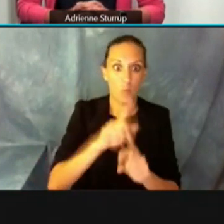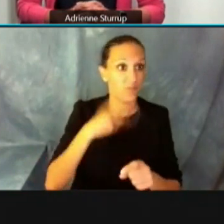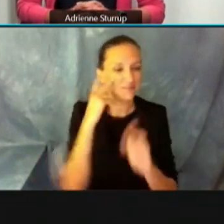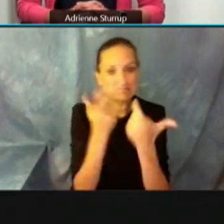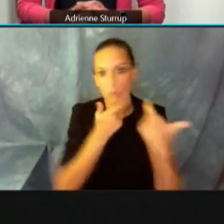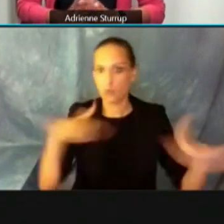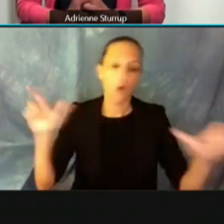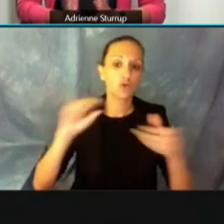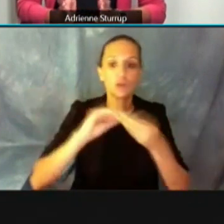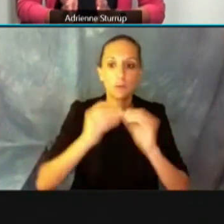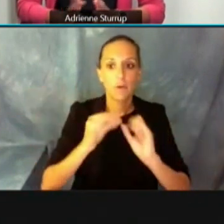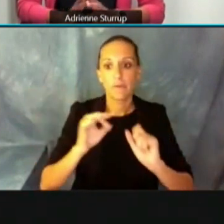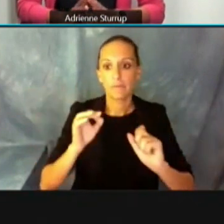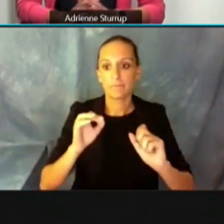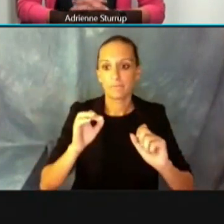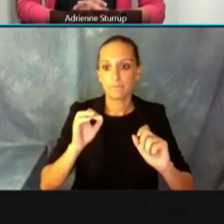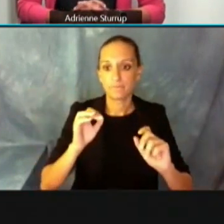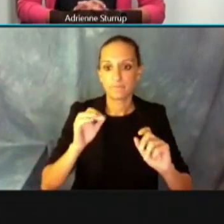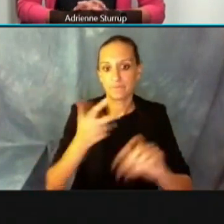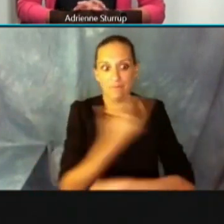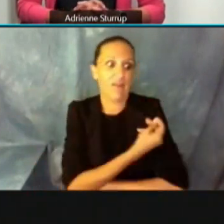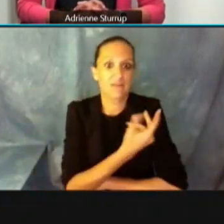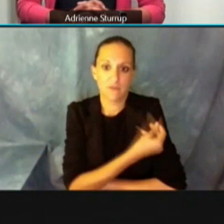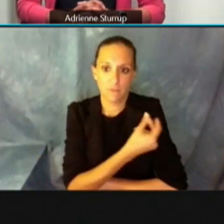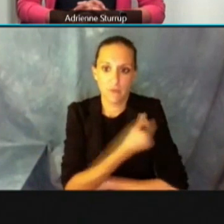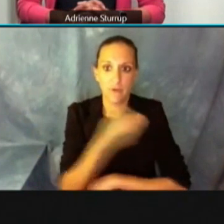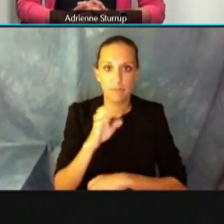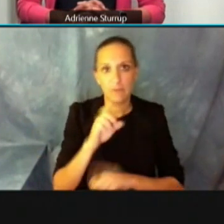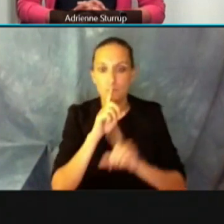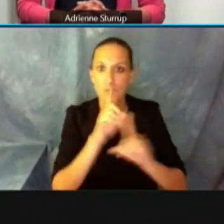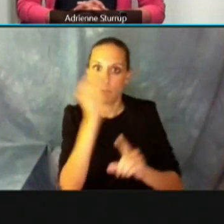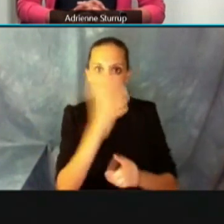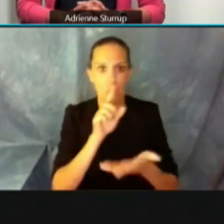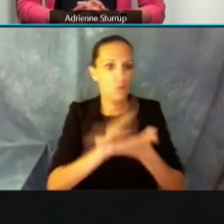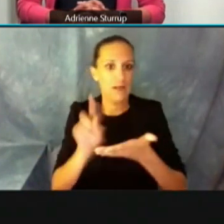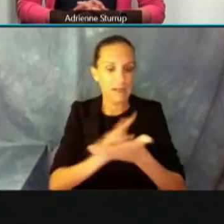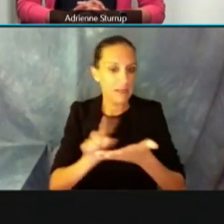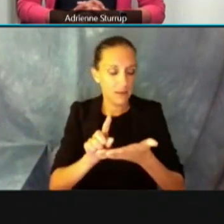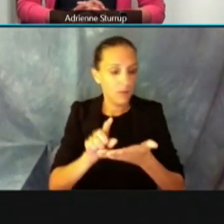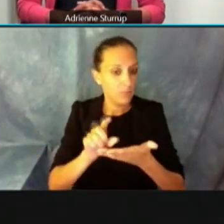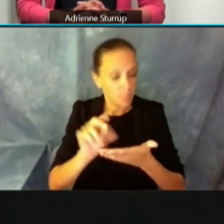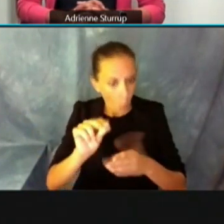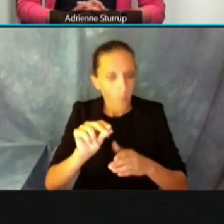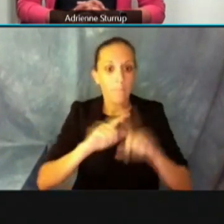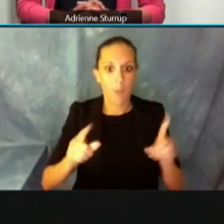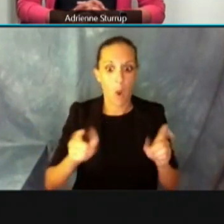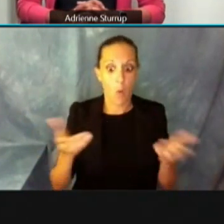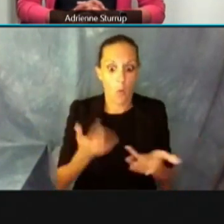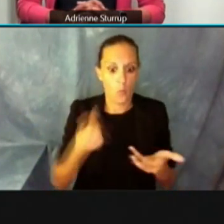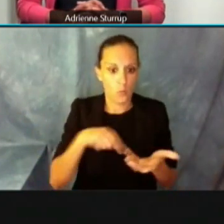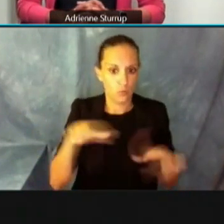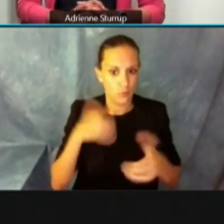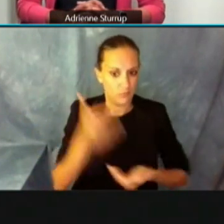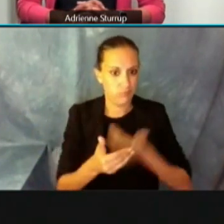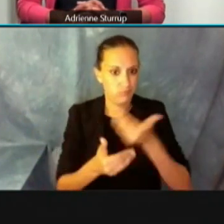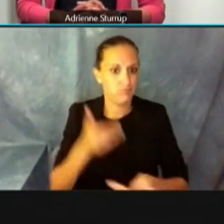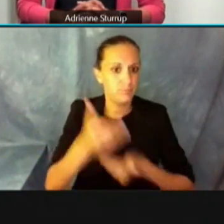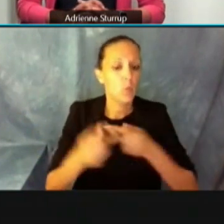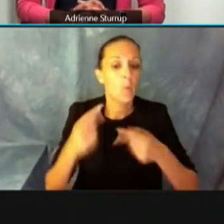folks or large numbers of vaccinations being reported weekly, the measures that we are taking to ensure that